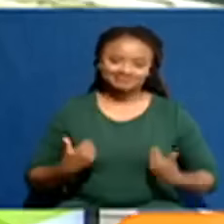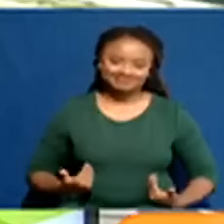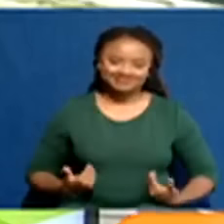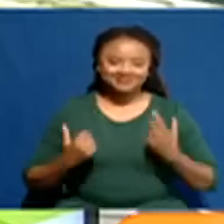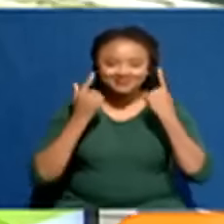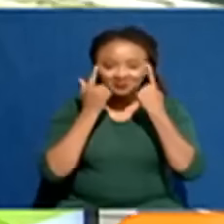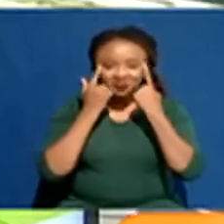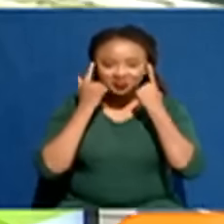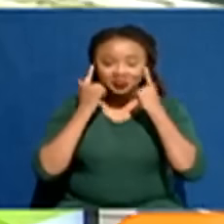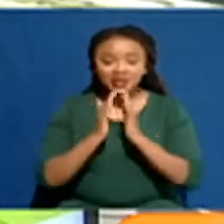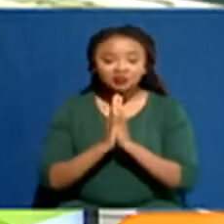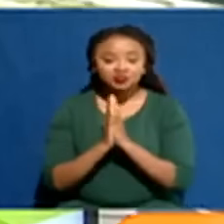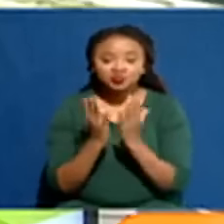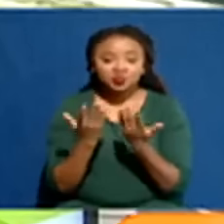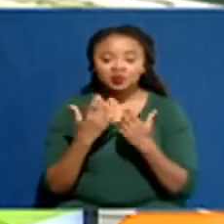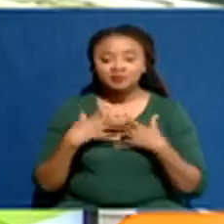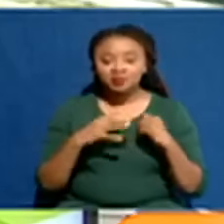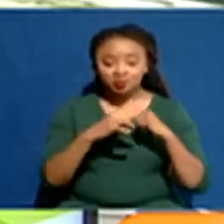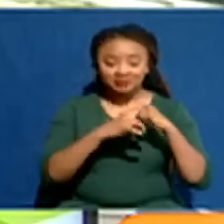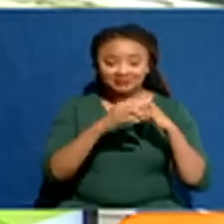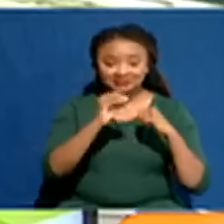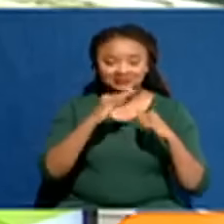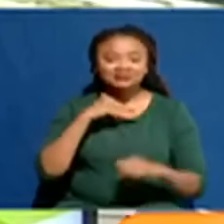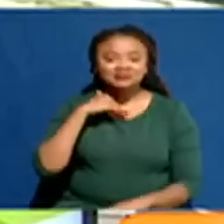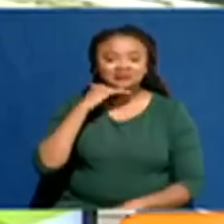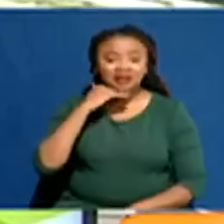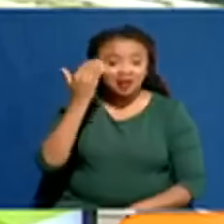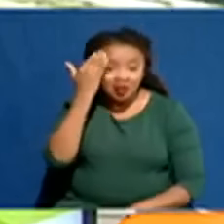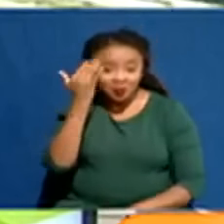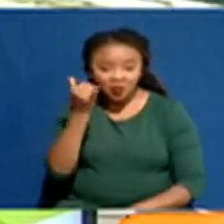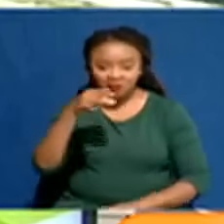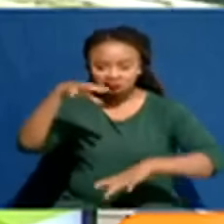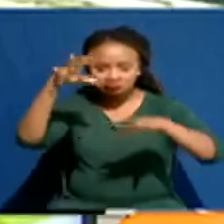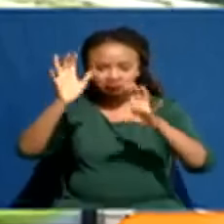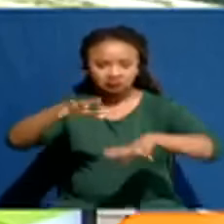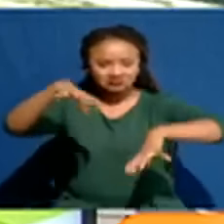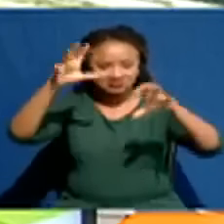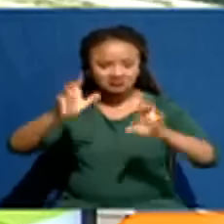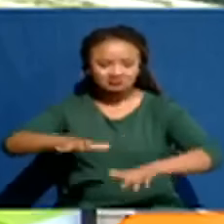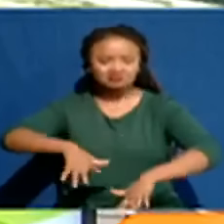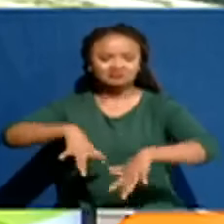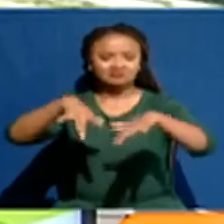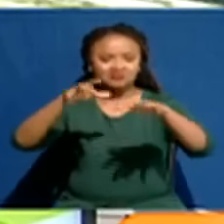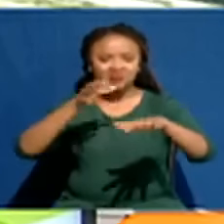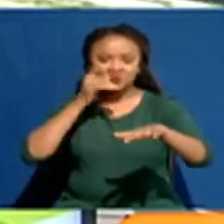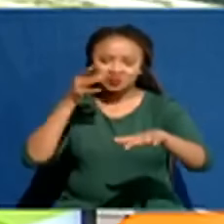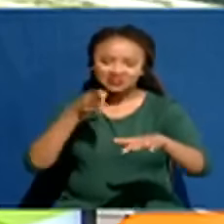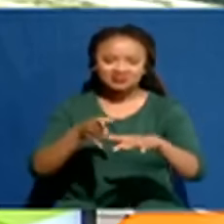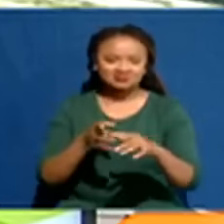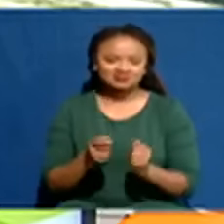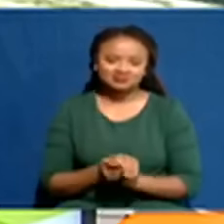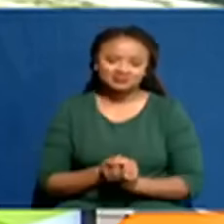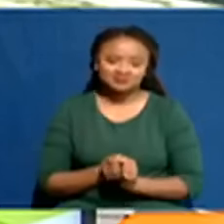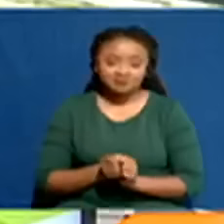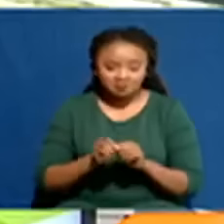We begin with the top stories tonight, where more than 60 people have died from flood-related incidents as the ongoing heavy rains continue to